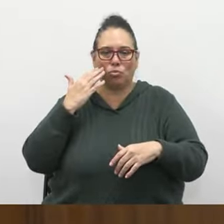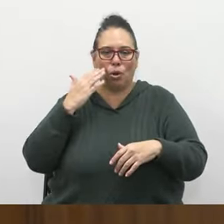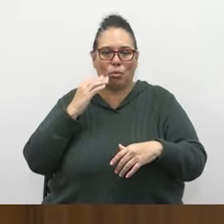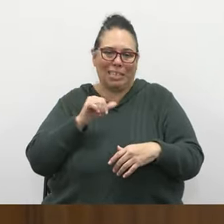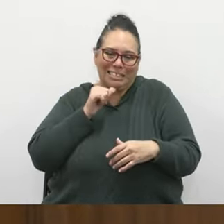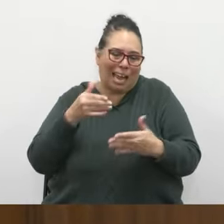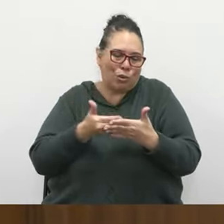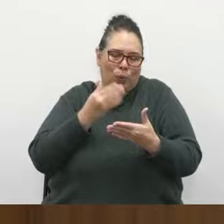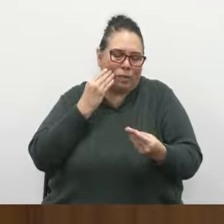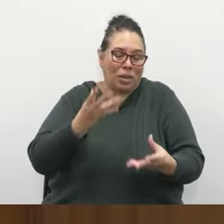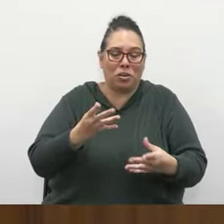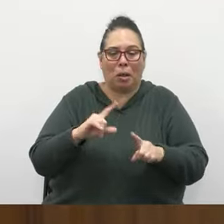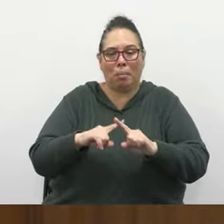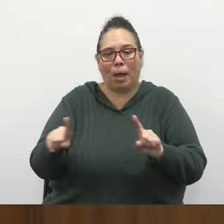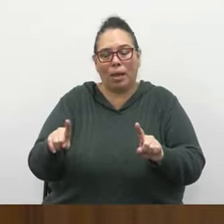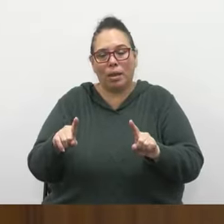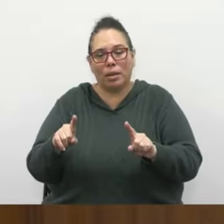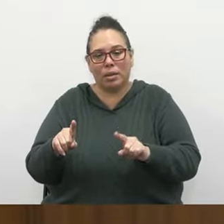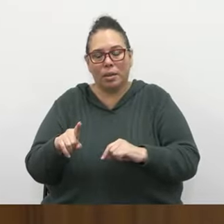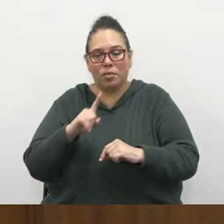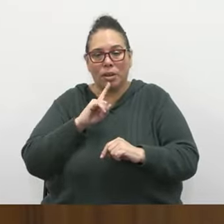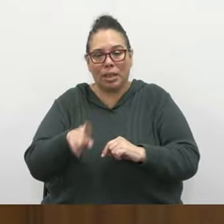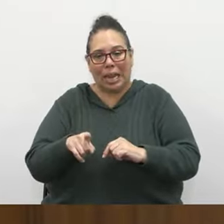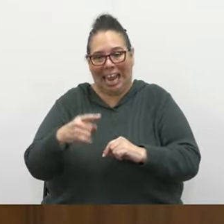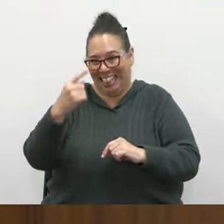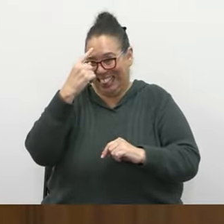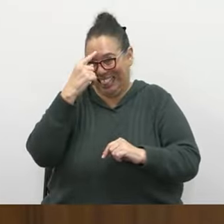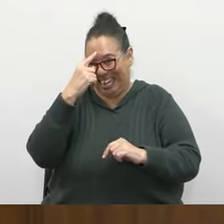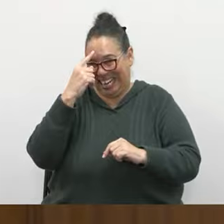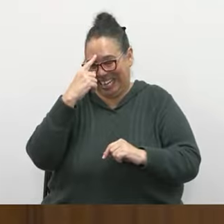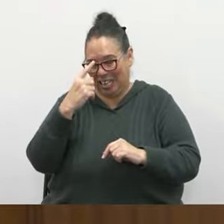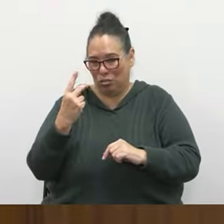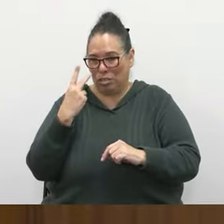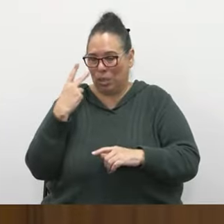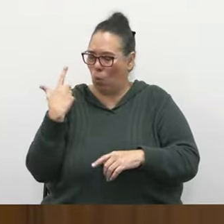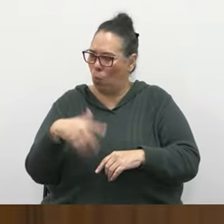but it's really, I